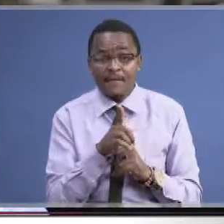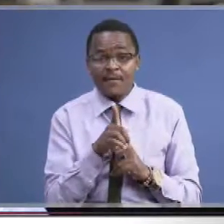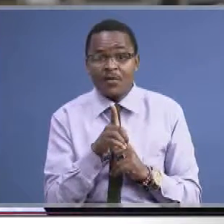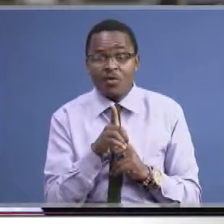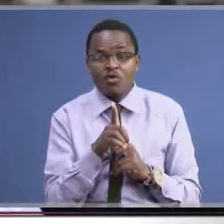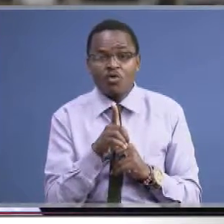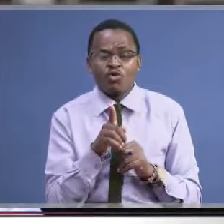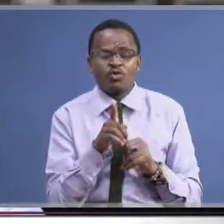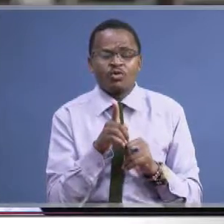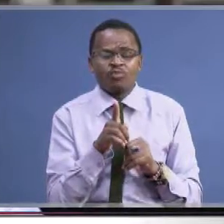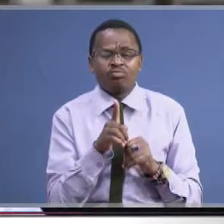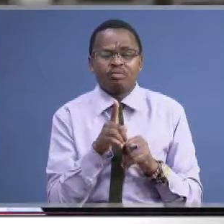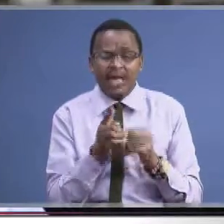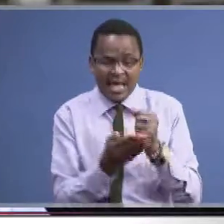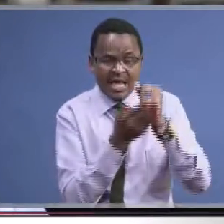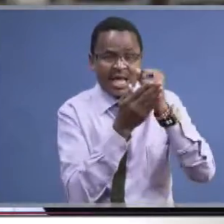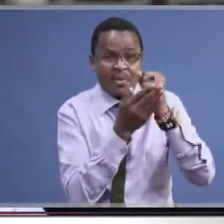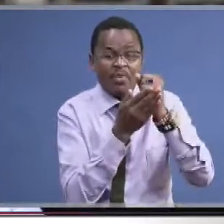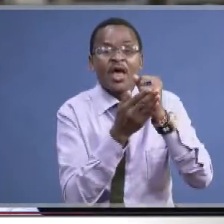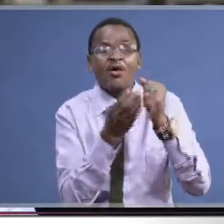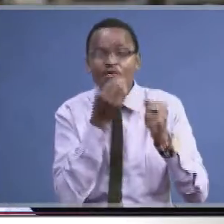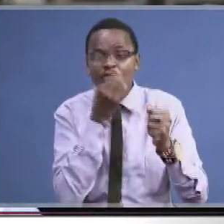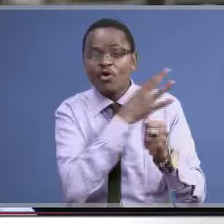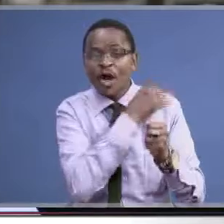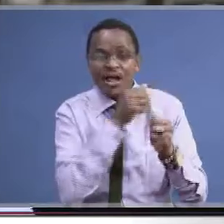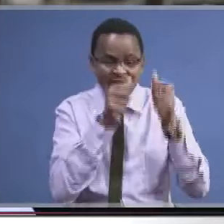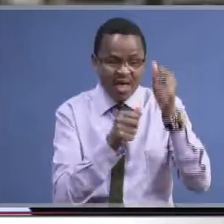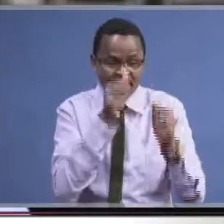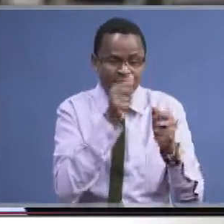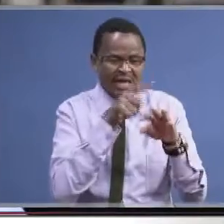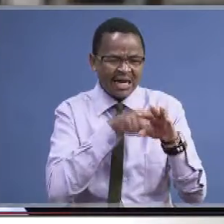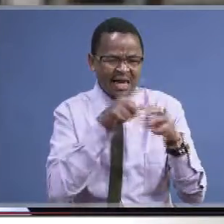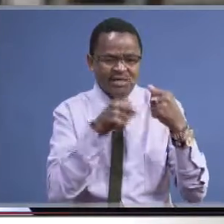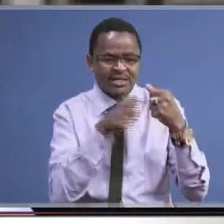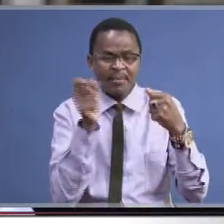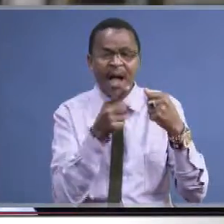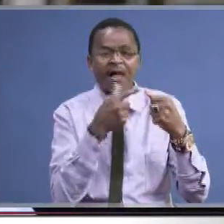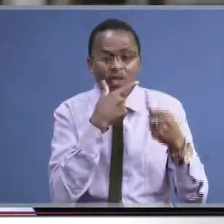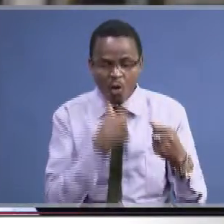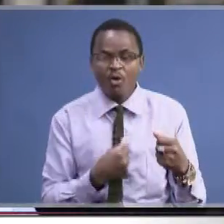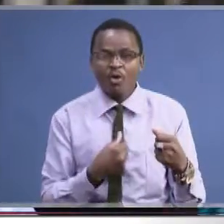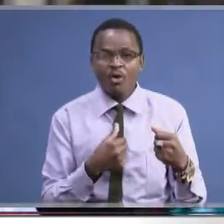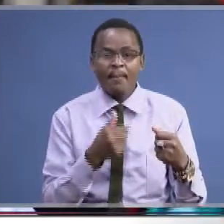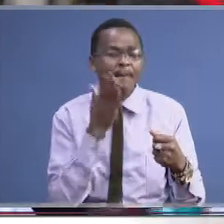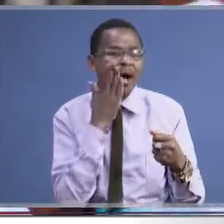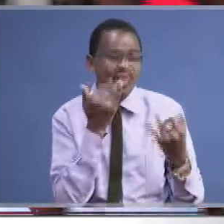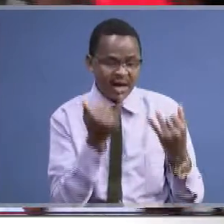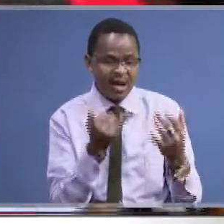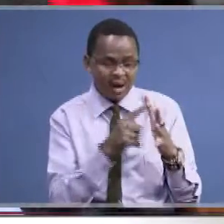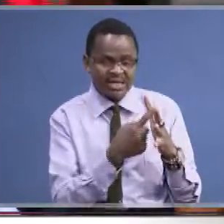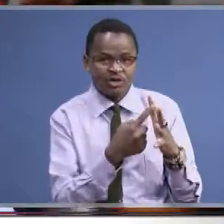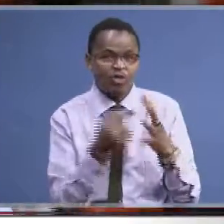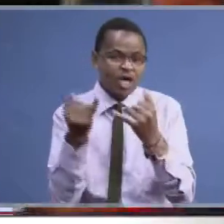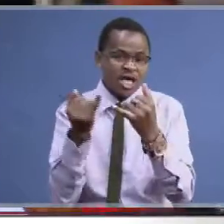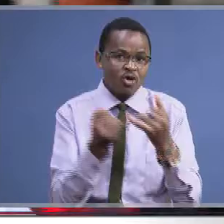milk with other foods, and that should start at 6 months. When the child turns 6 months old, the mother can now start